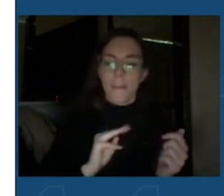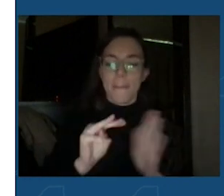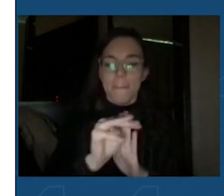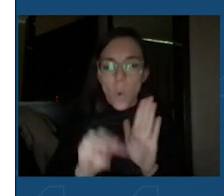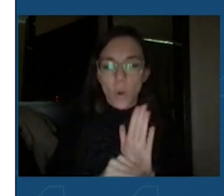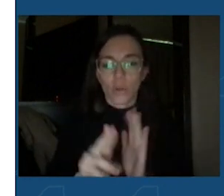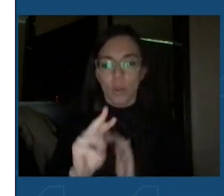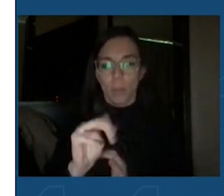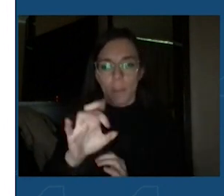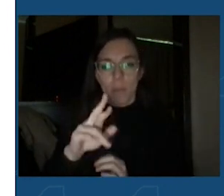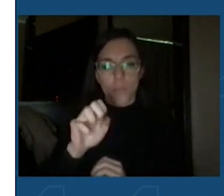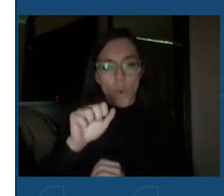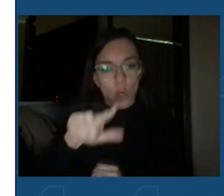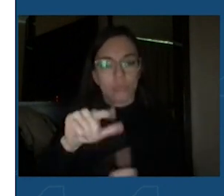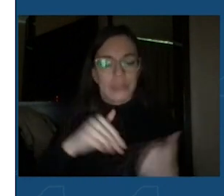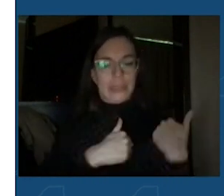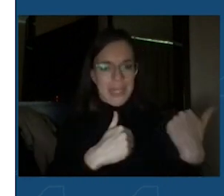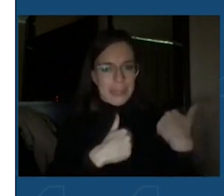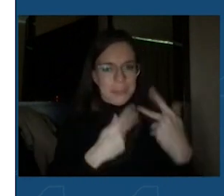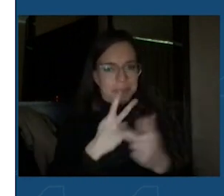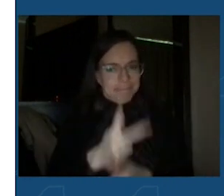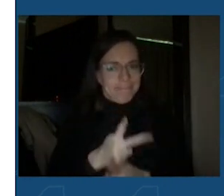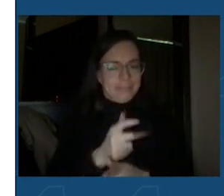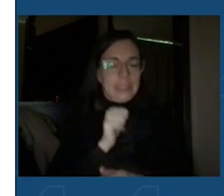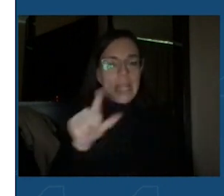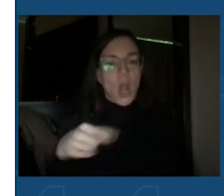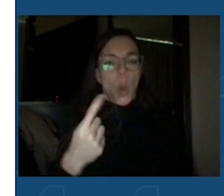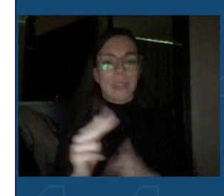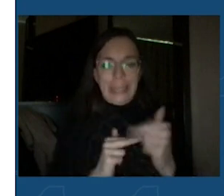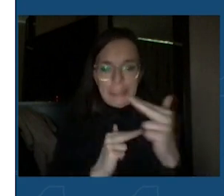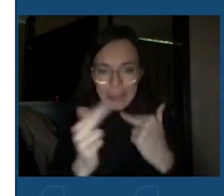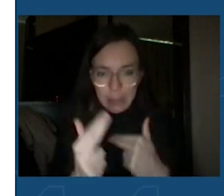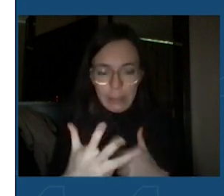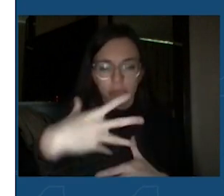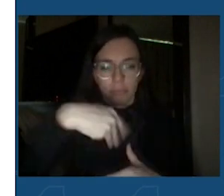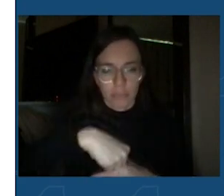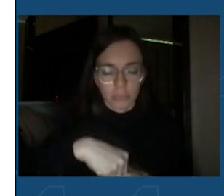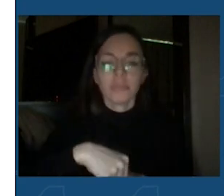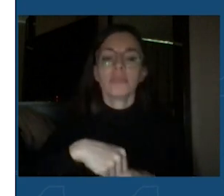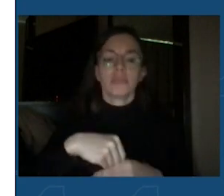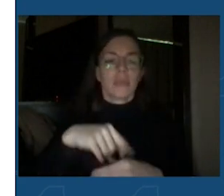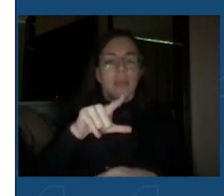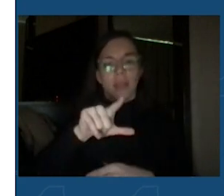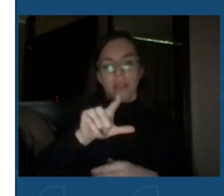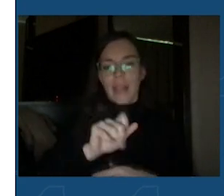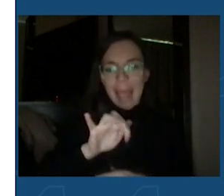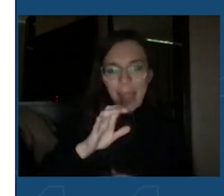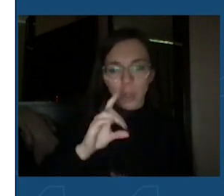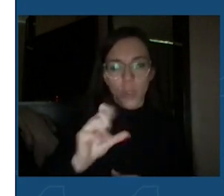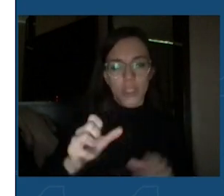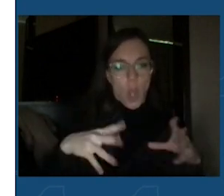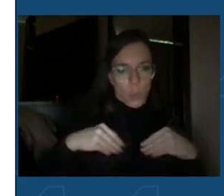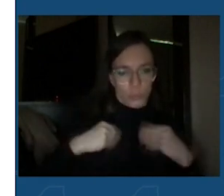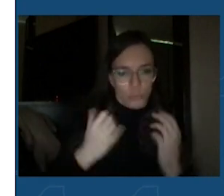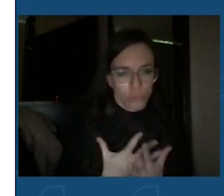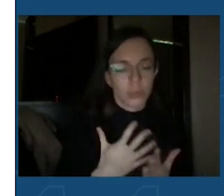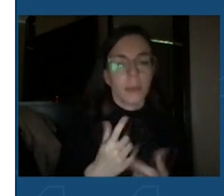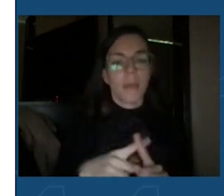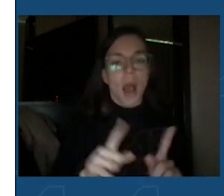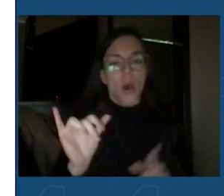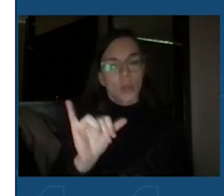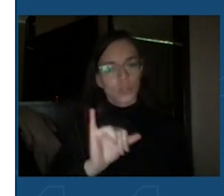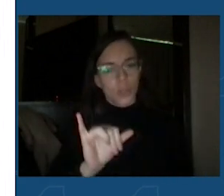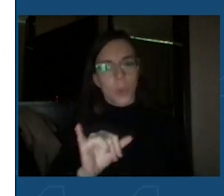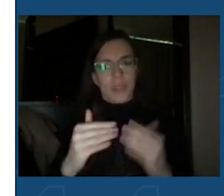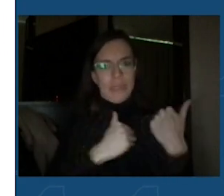be caretakers of not just the buildings that they oversee and participate in, the landlords, the tenants, but also their responsibility to Mother Earth